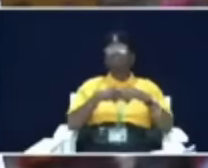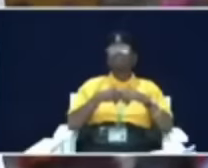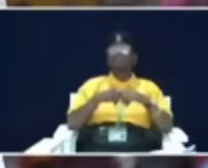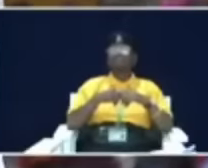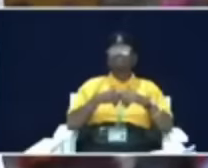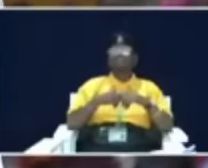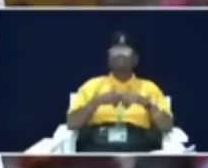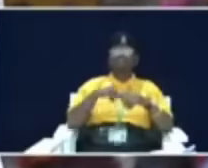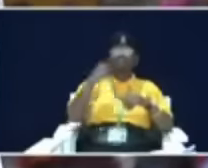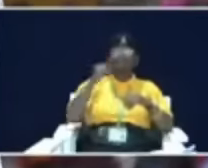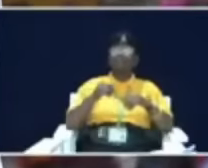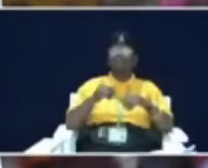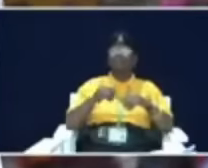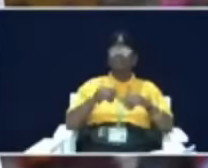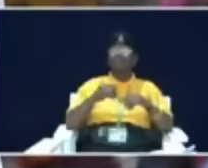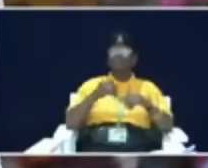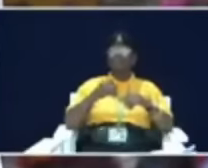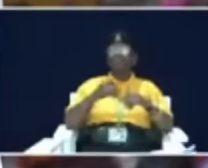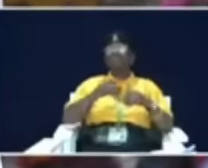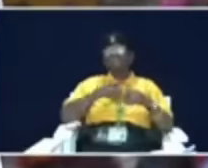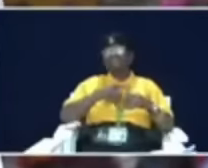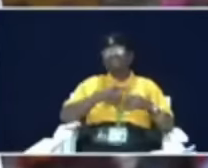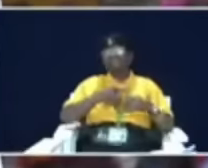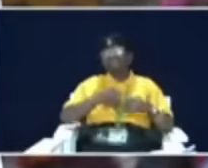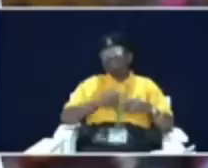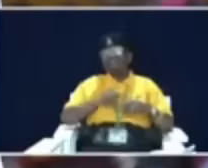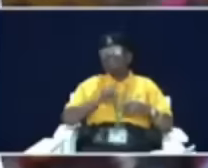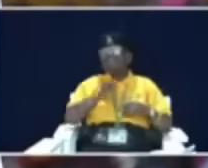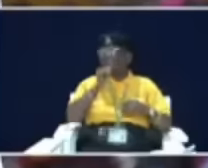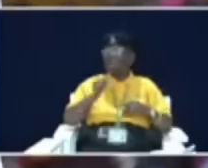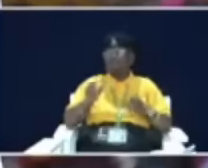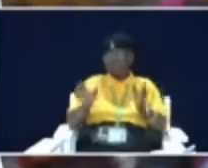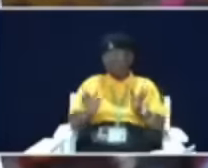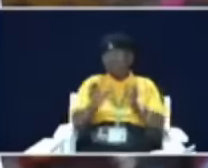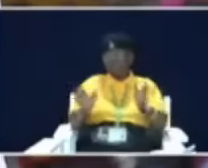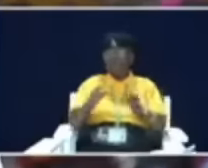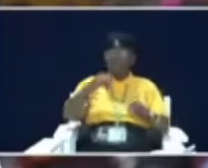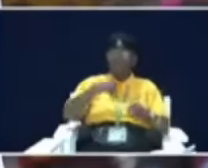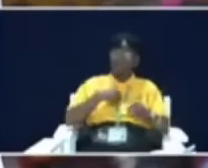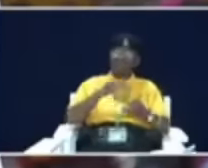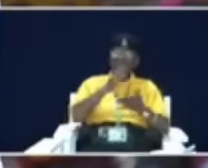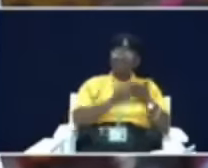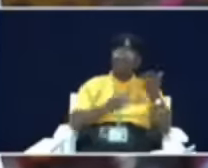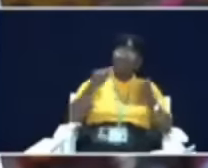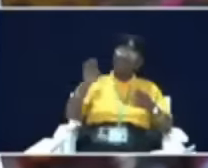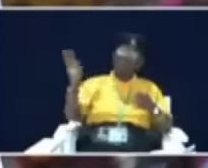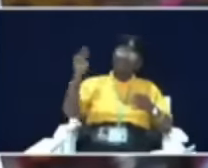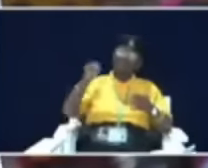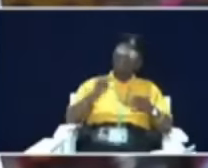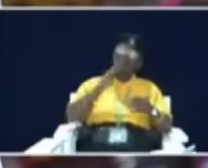who discouraged me. Some of them are listening to me